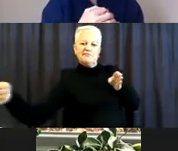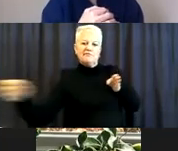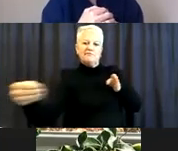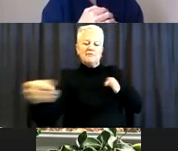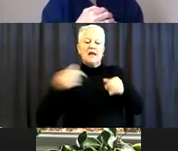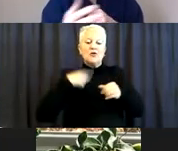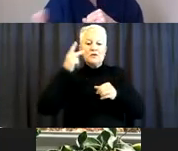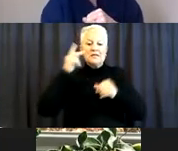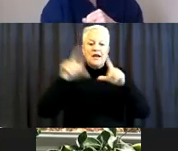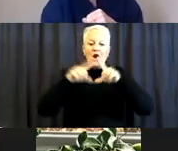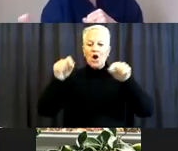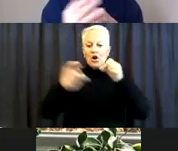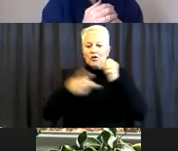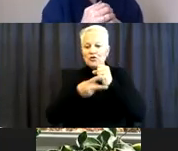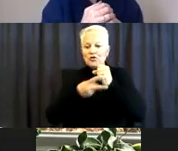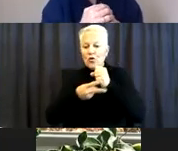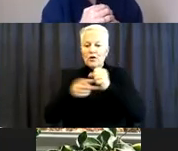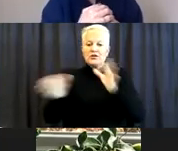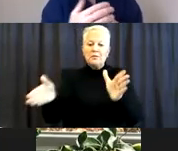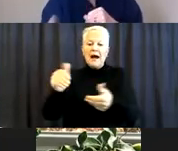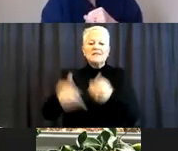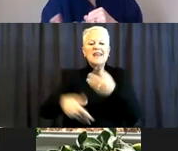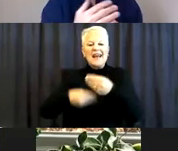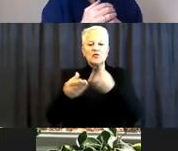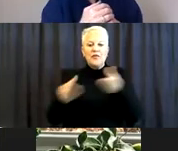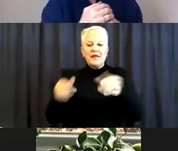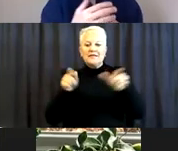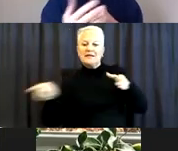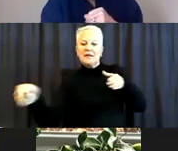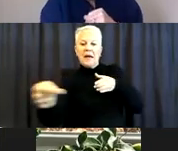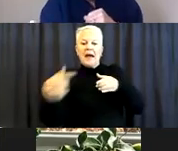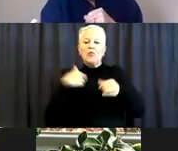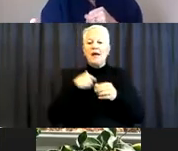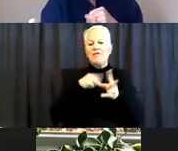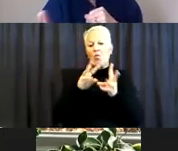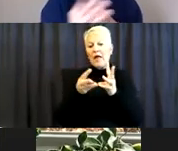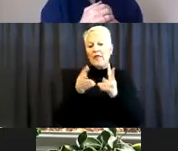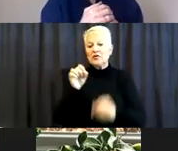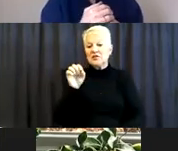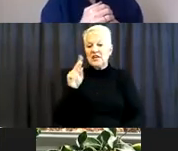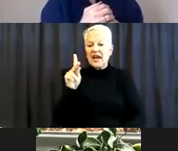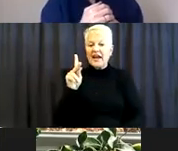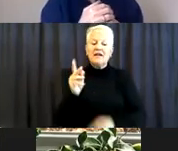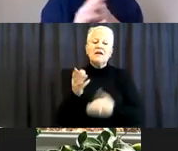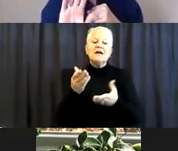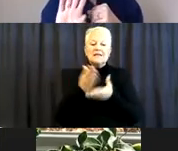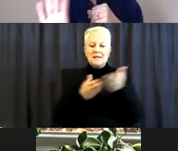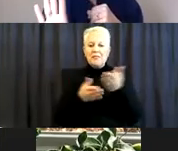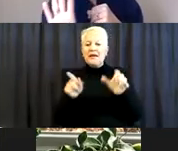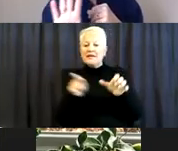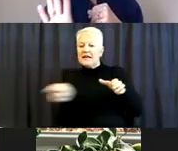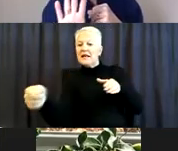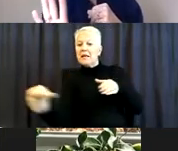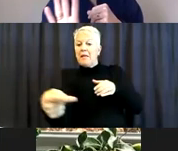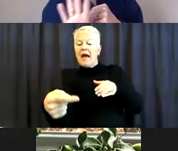storage box, extra objects in the back. We have a weather stick, some other various things in the back, but